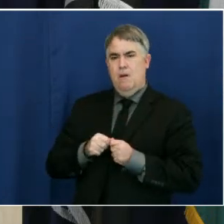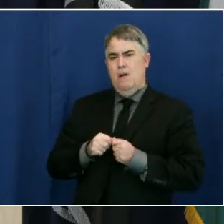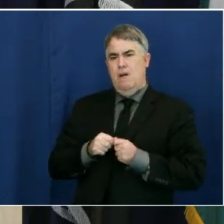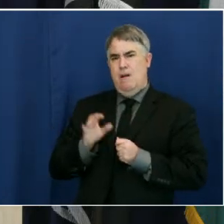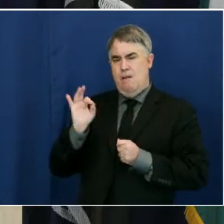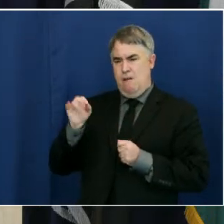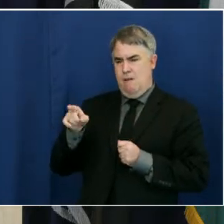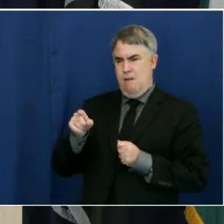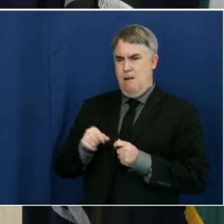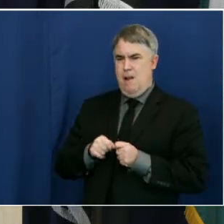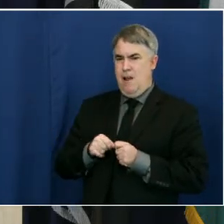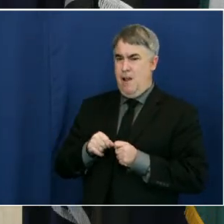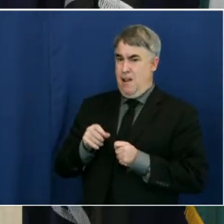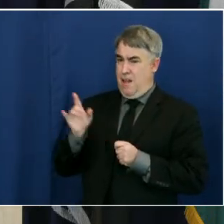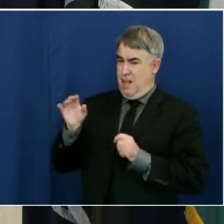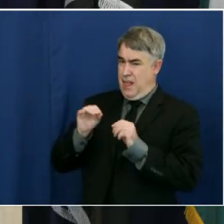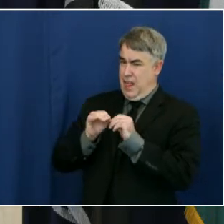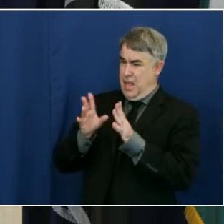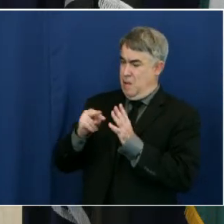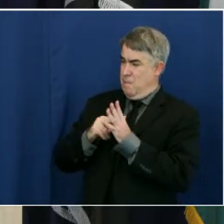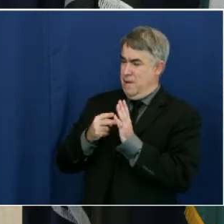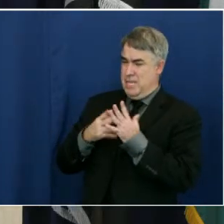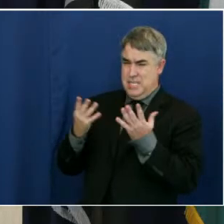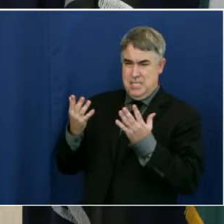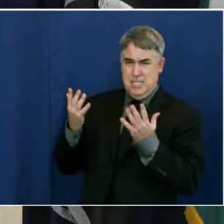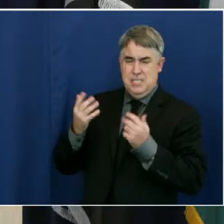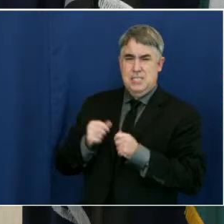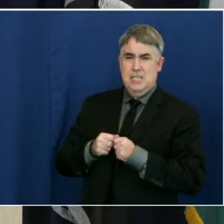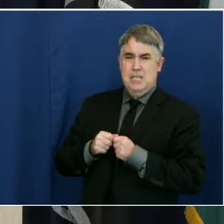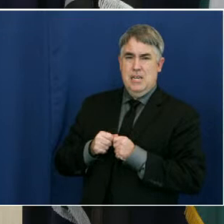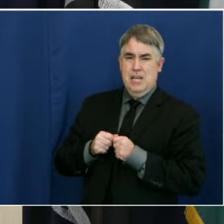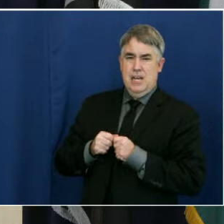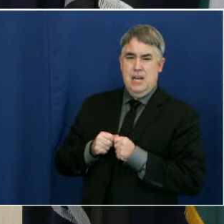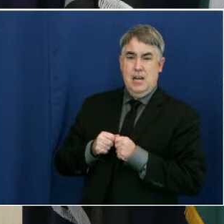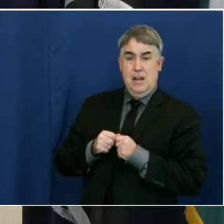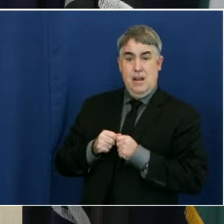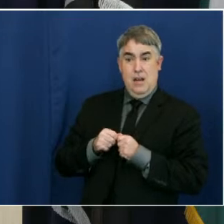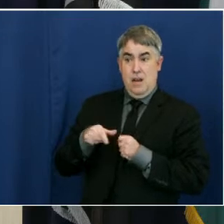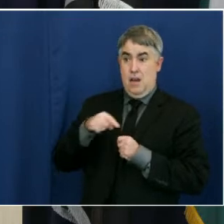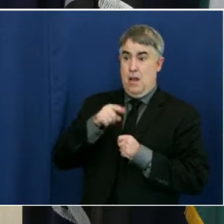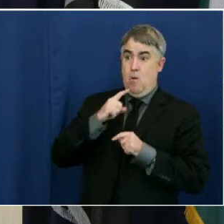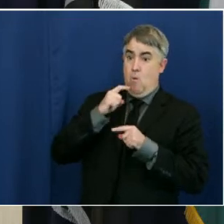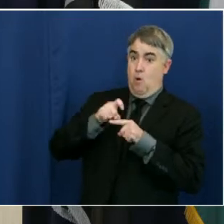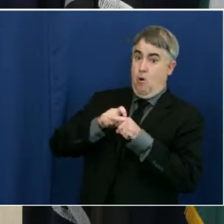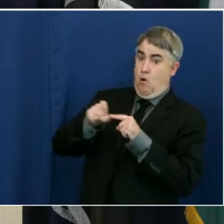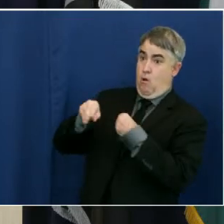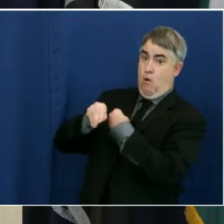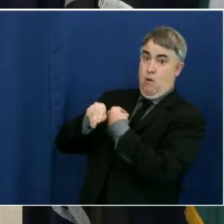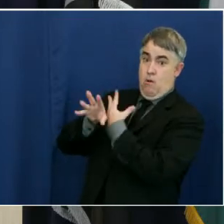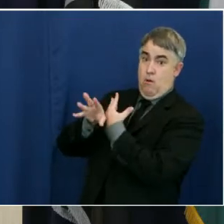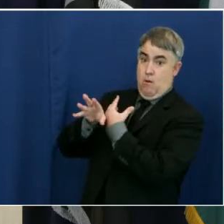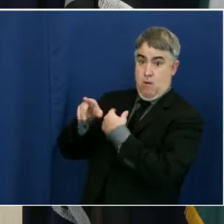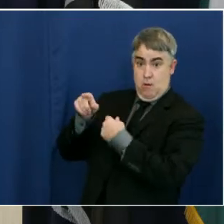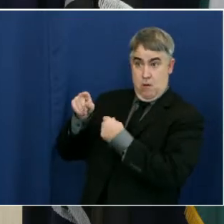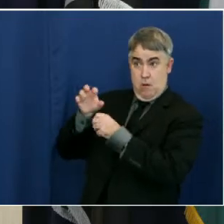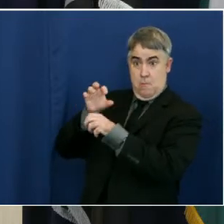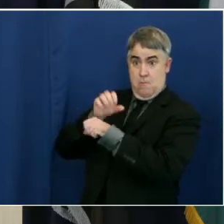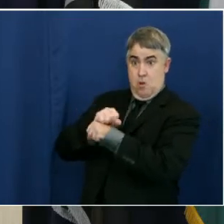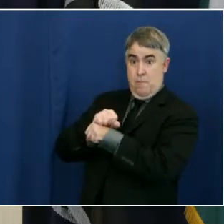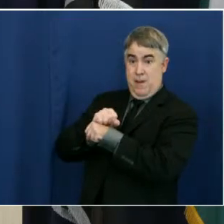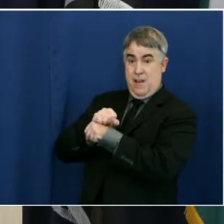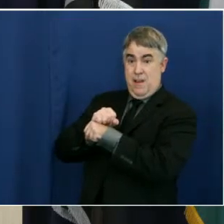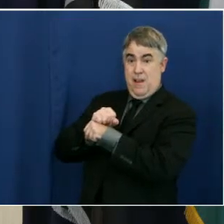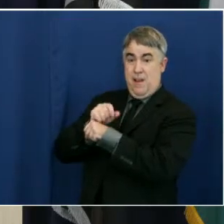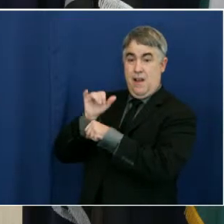that mean they can make appointments to get vaccinated at a county-run site, or they'll be connected with their healthcare provider? Can you